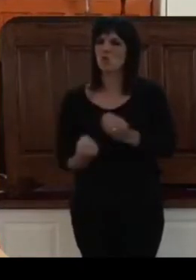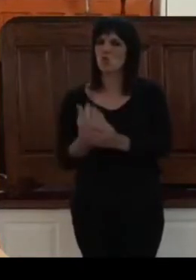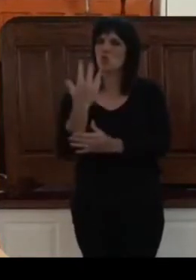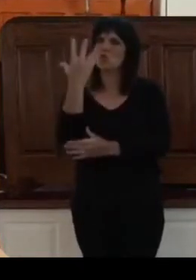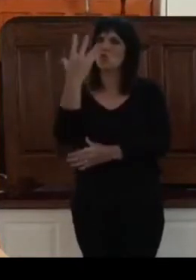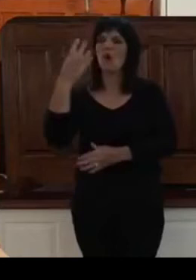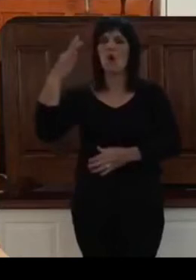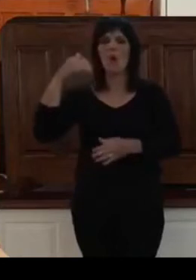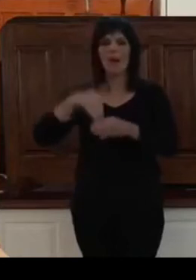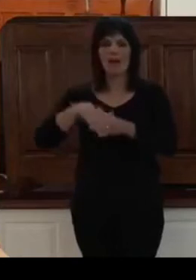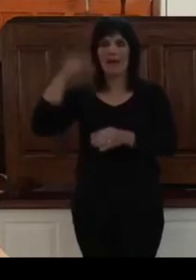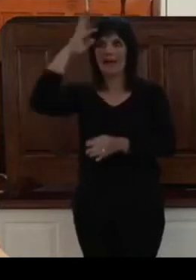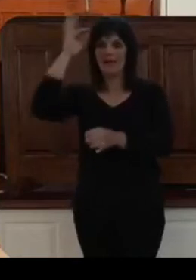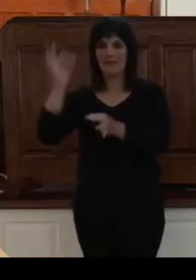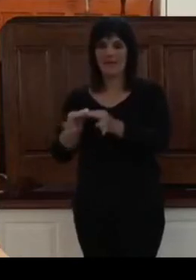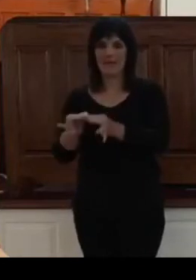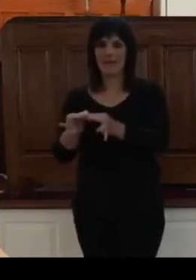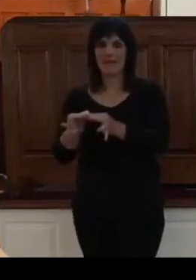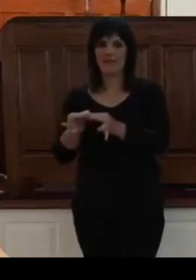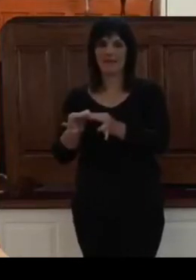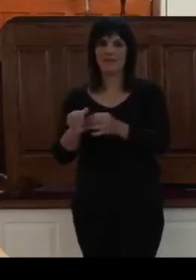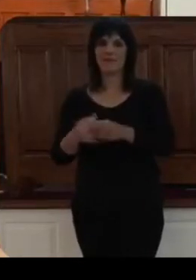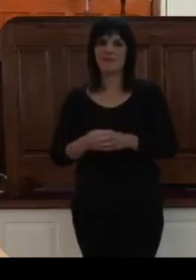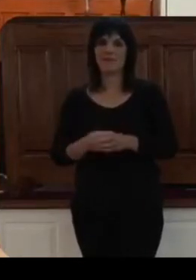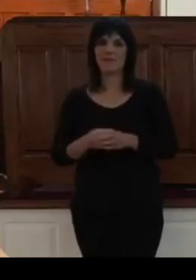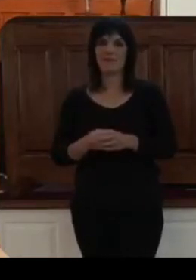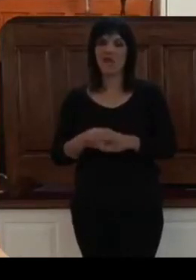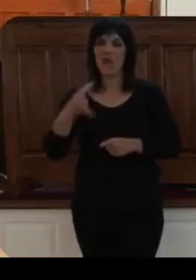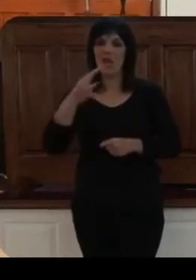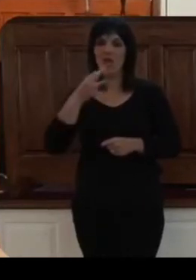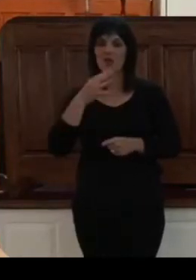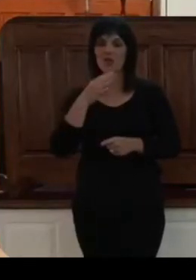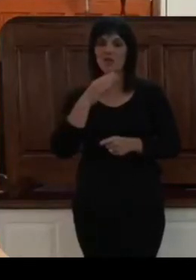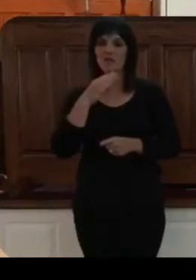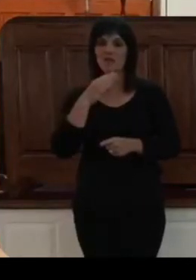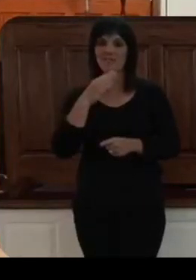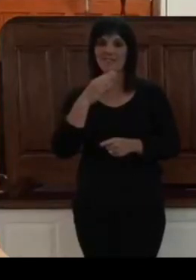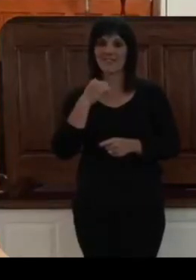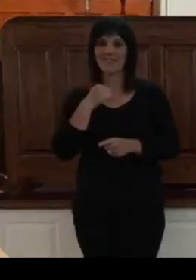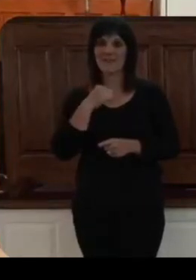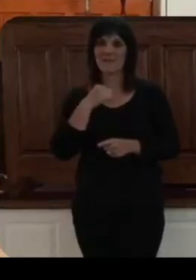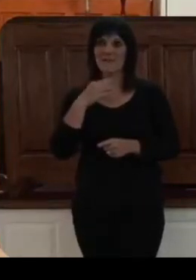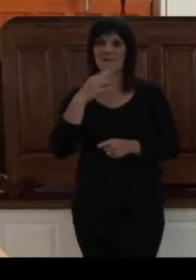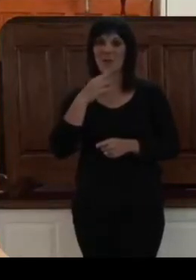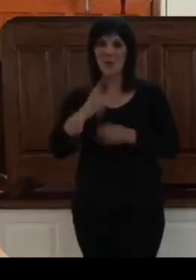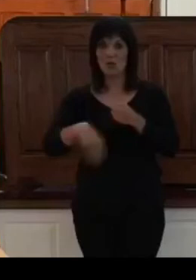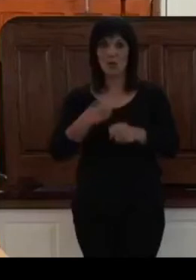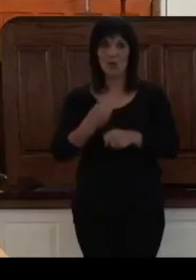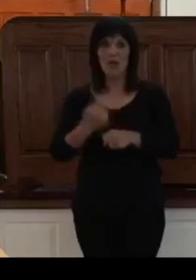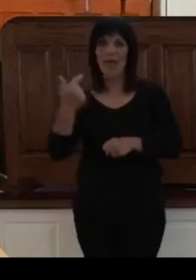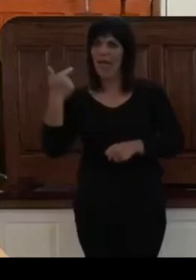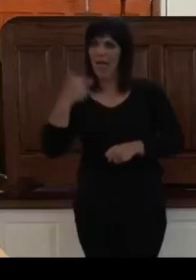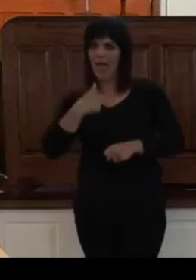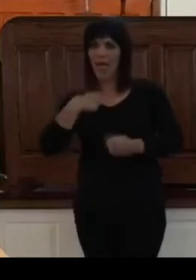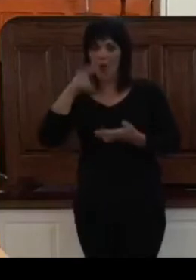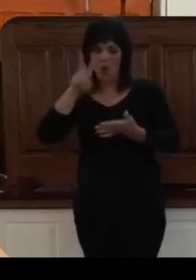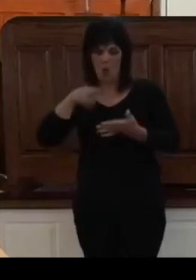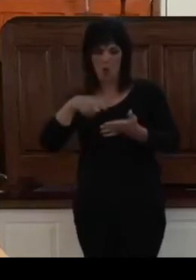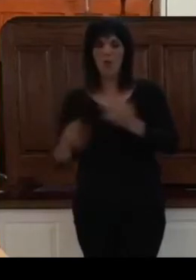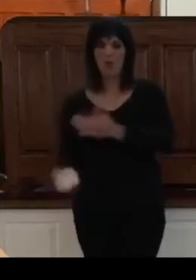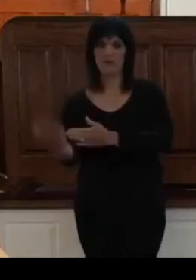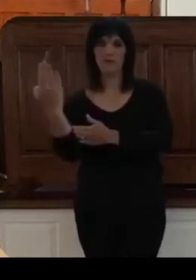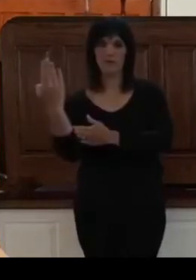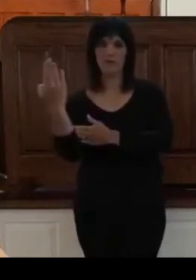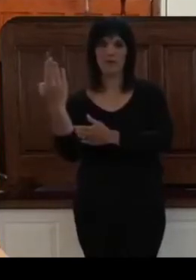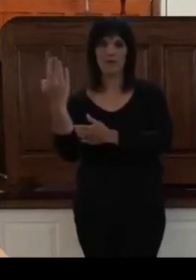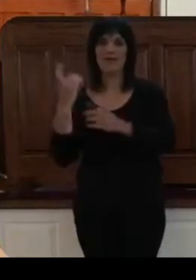faith. Okay? Now, we've talked about the fact that, and I just read this morning in my Bible reading, He gives